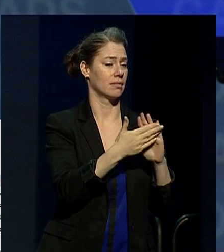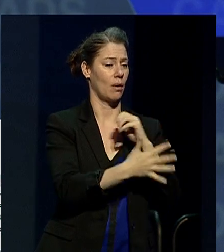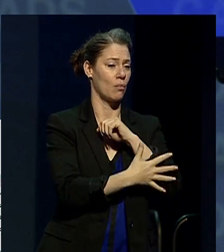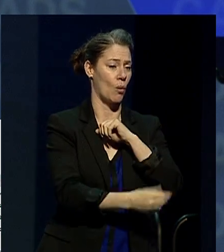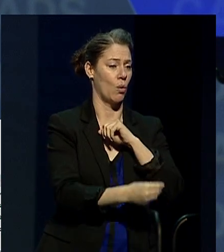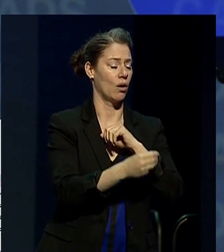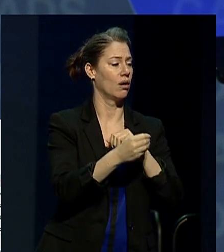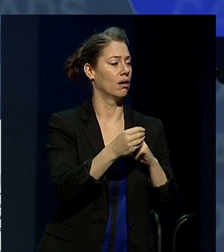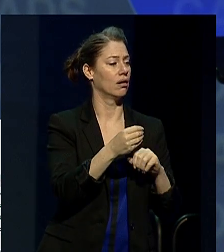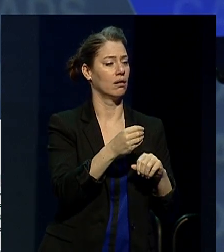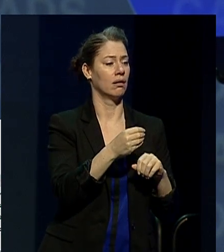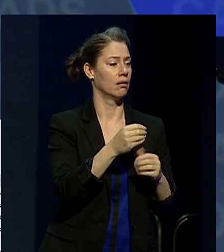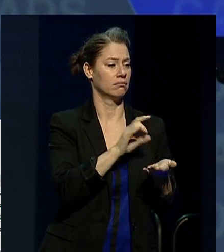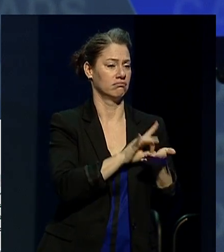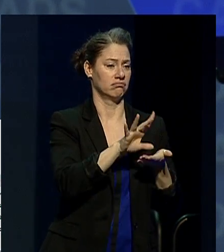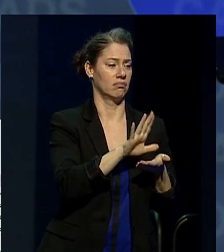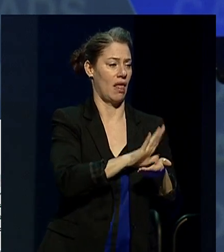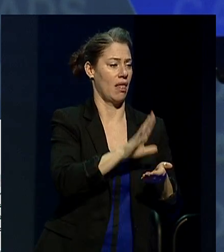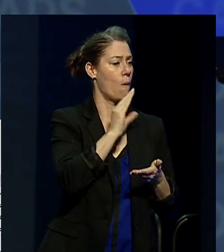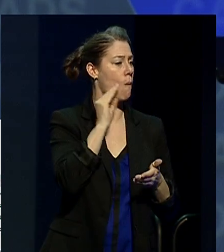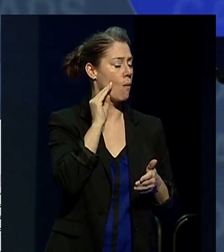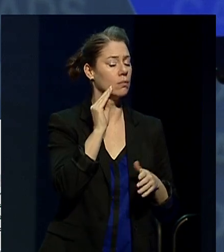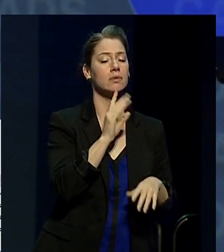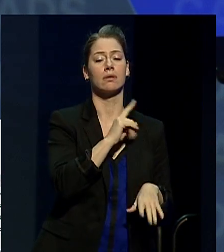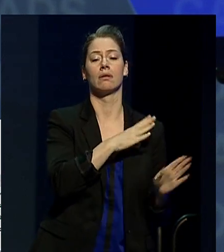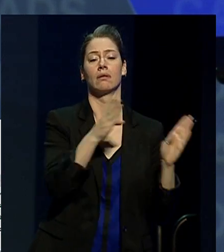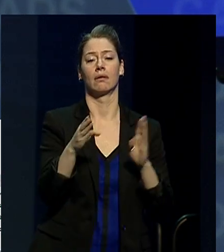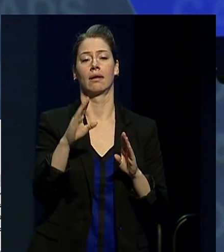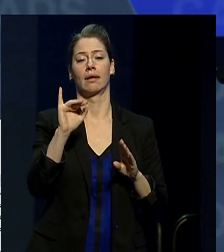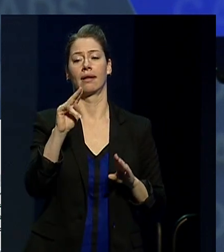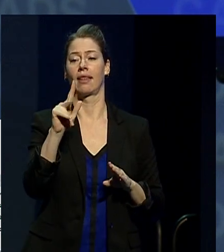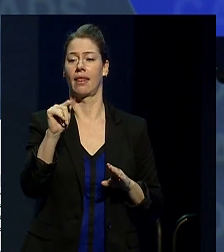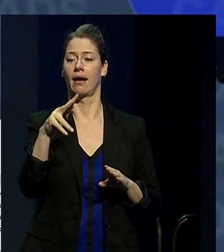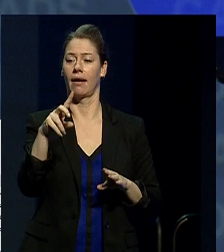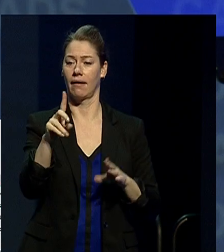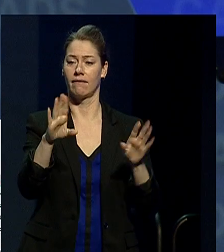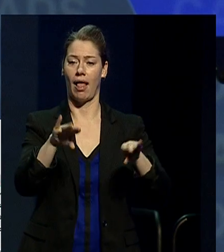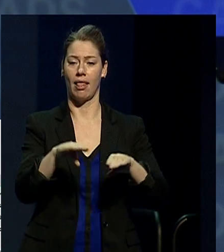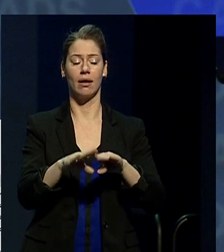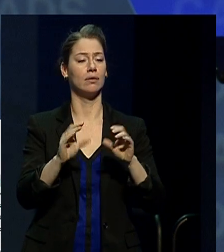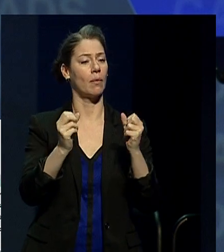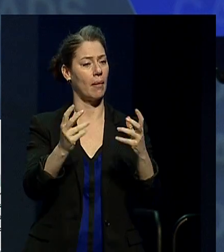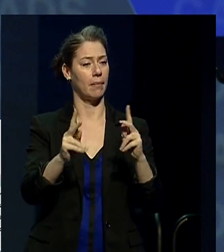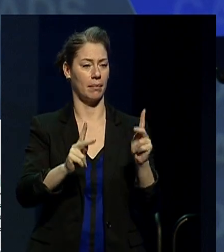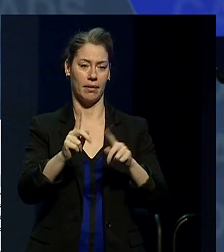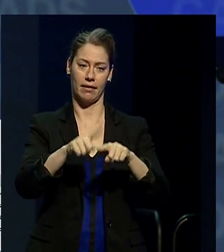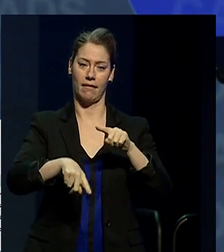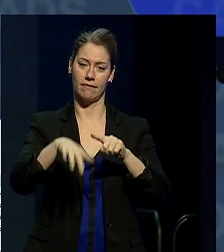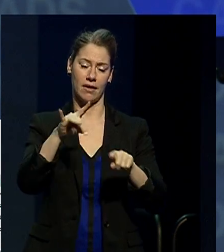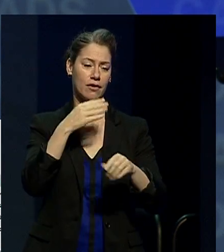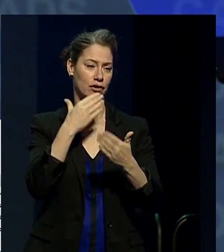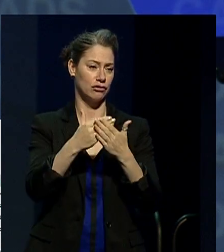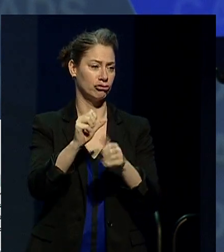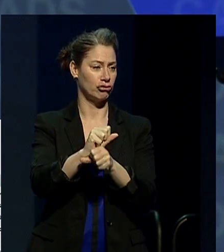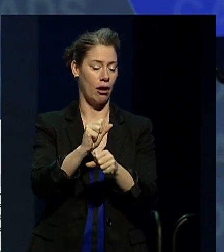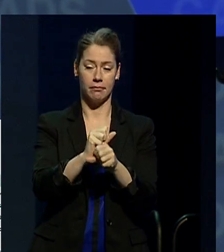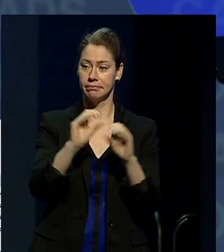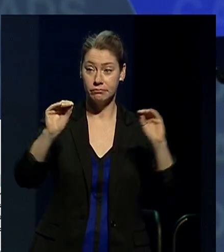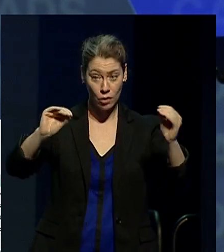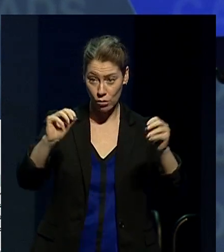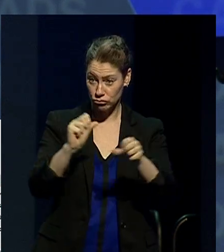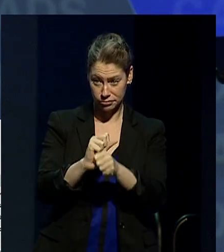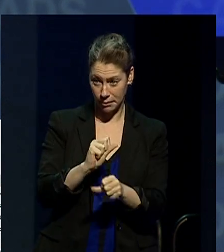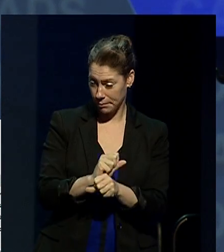out altogether. In the Inland Valley, too many can't find a decent job or any job at all.